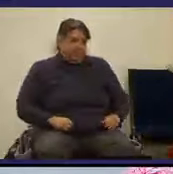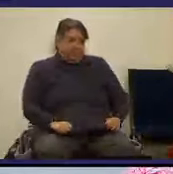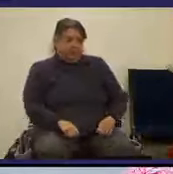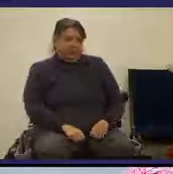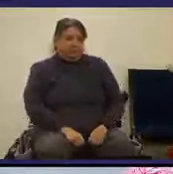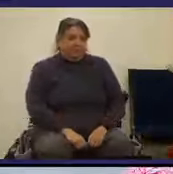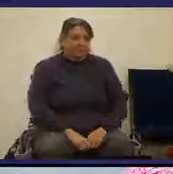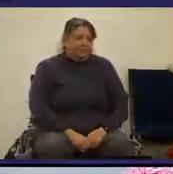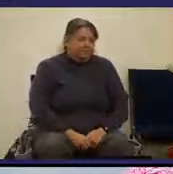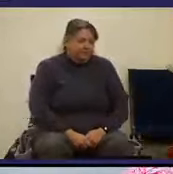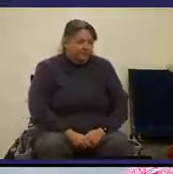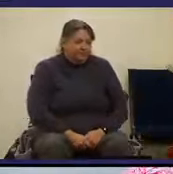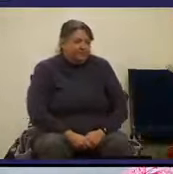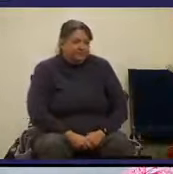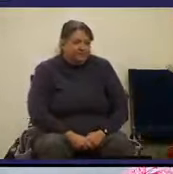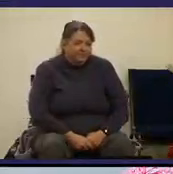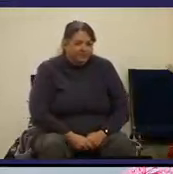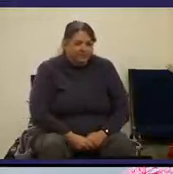Amen.